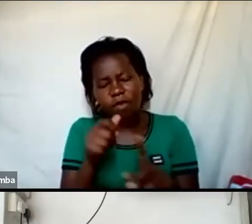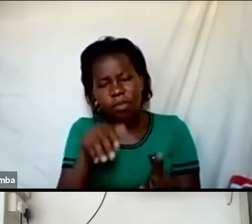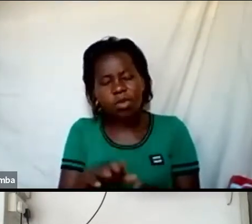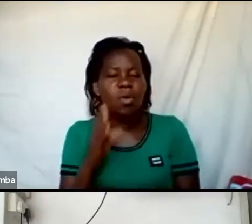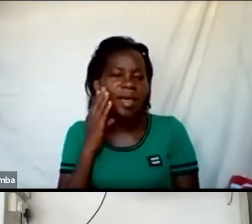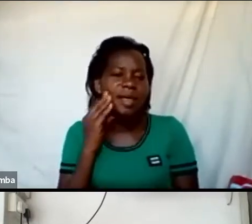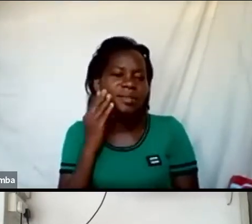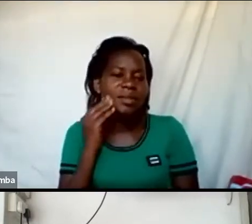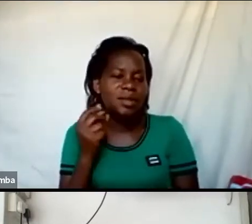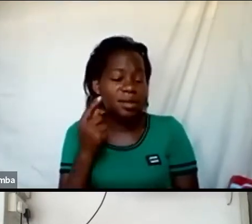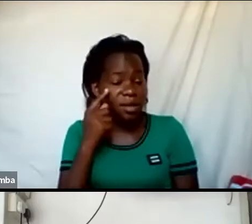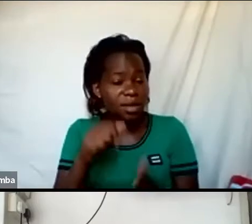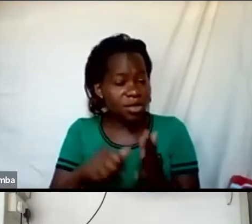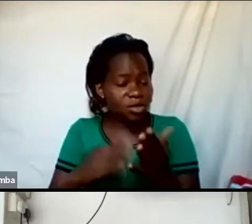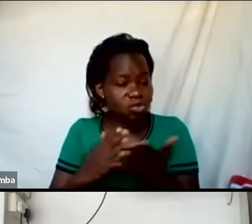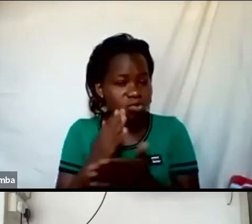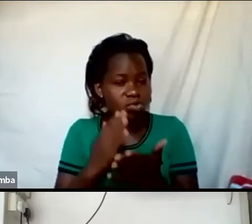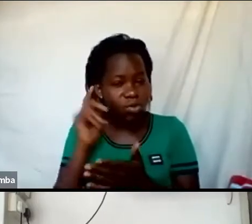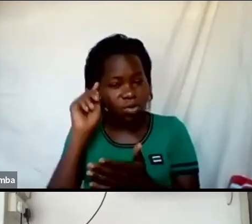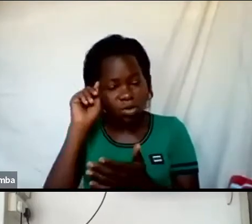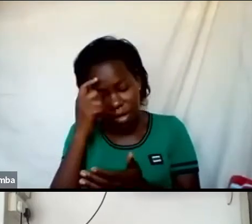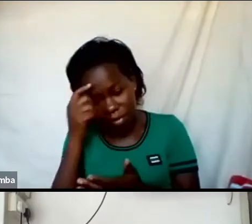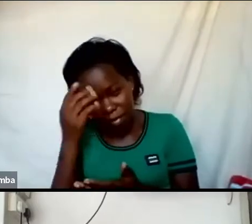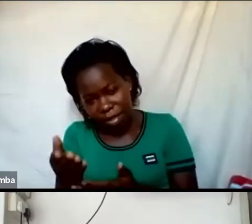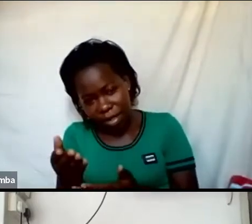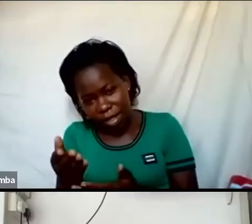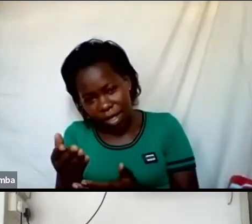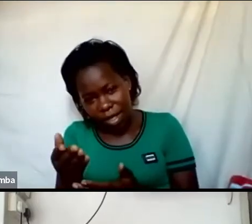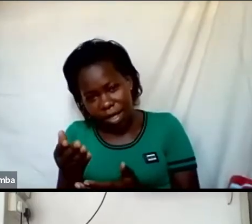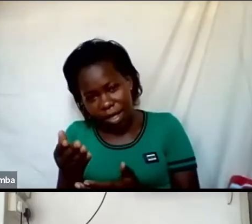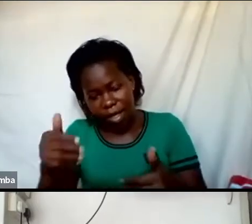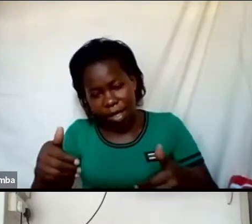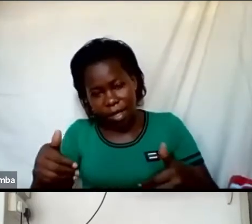seen that the government might put in place that our young people can be able to tap into?